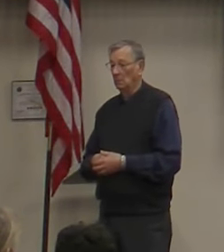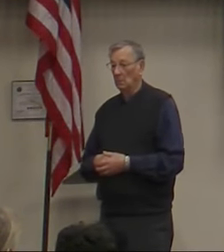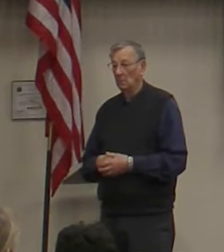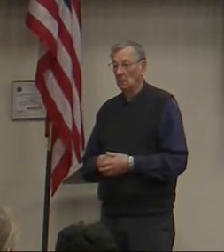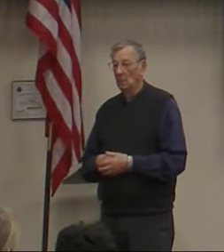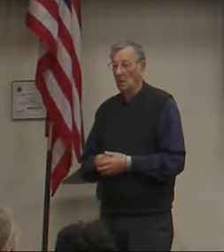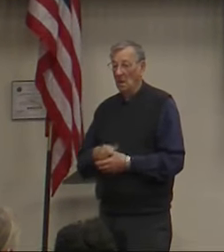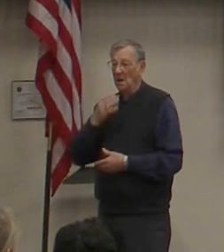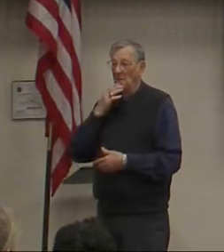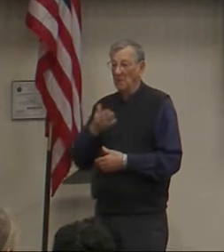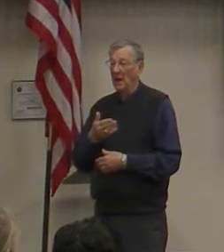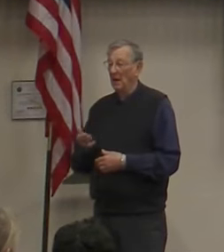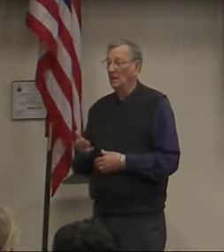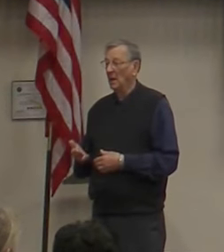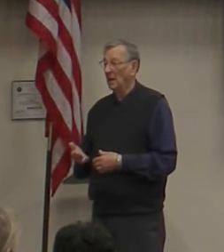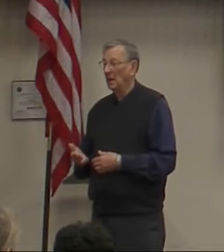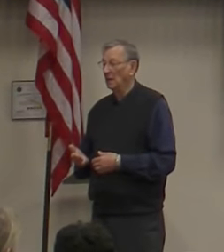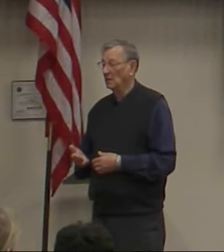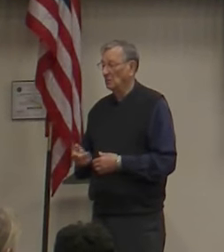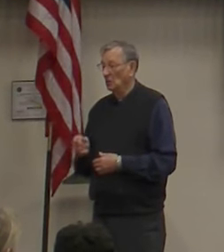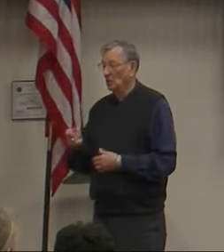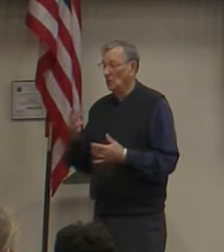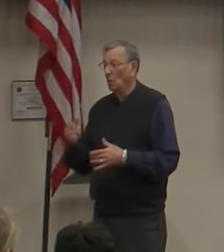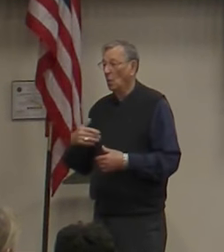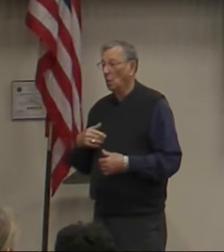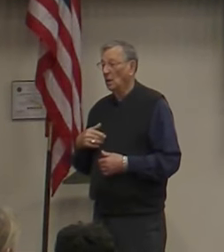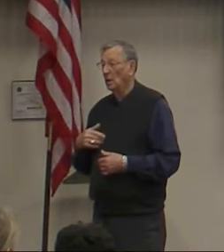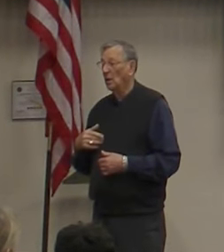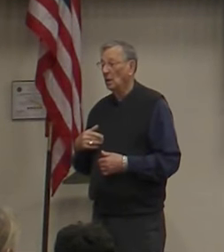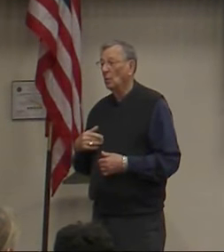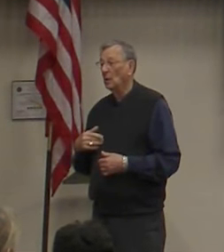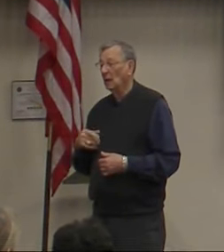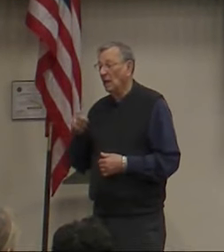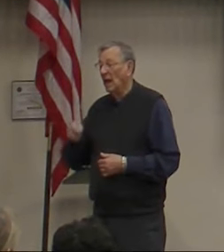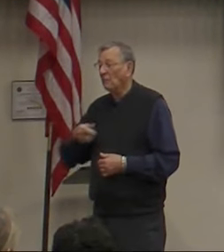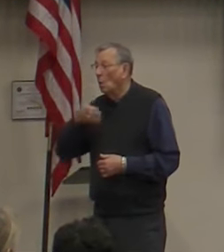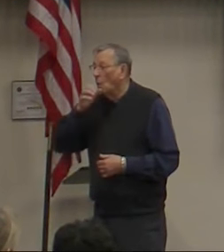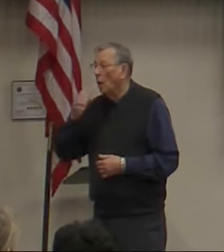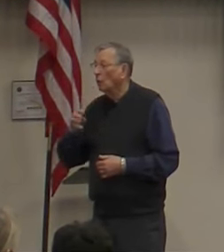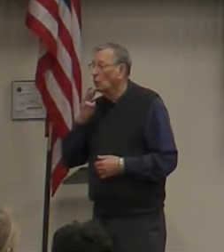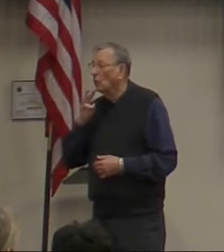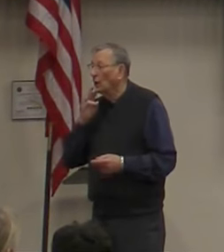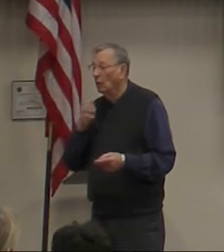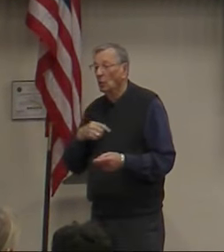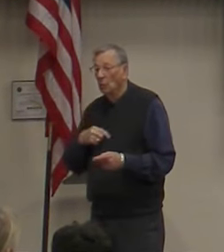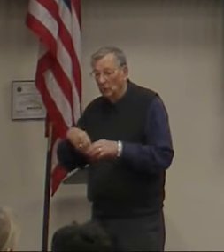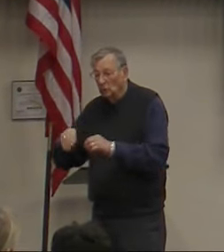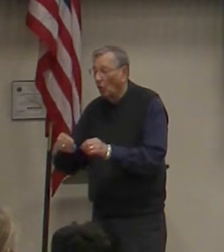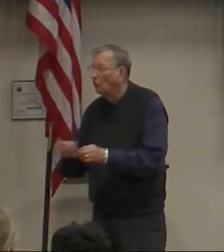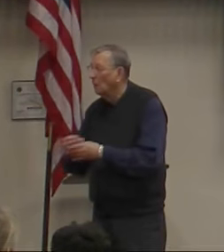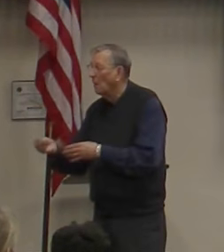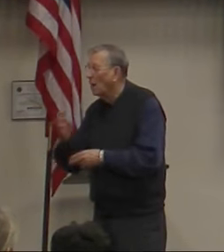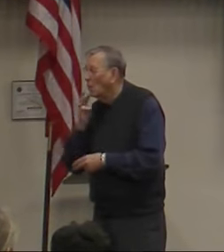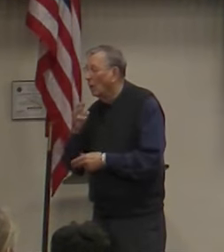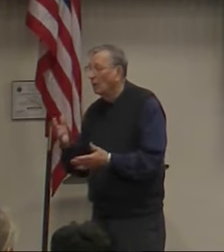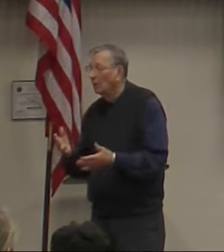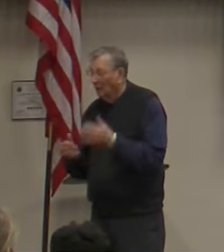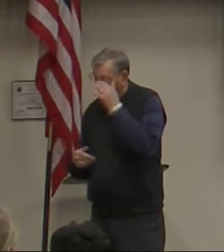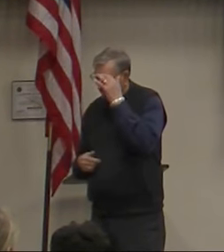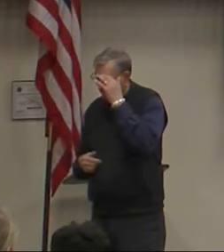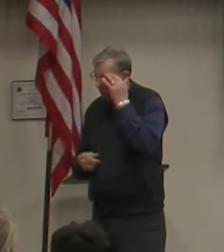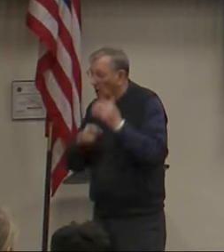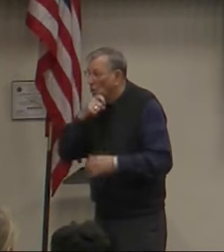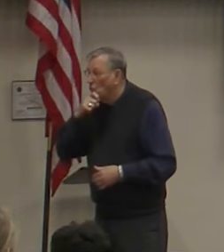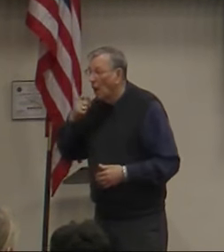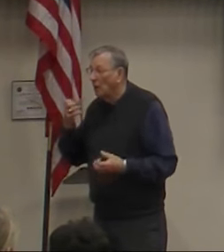lot of access to water. I don't know whether you heard about it or not, but we actually got things to drink. We actually have stores to go to and all those things. But